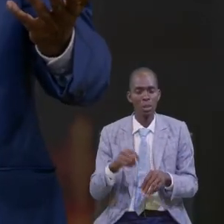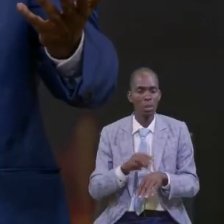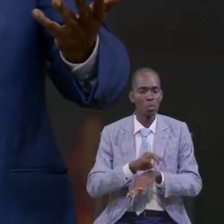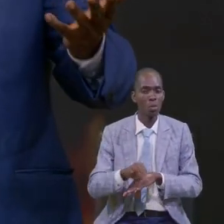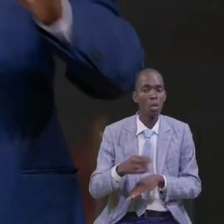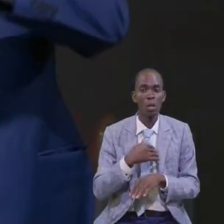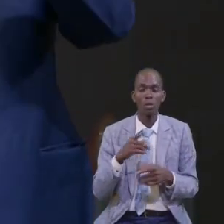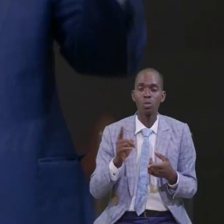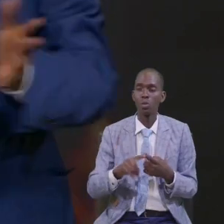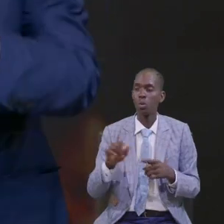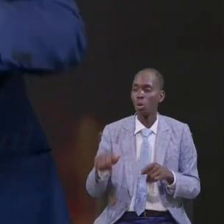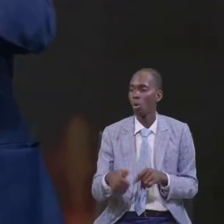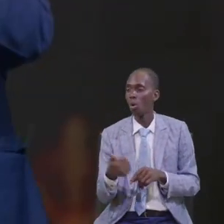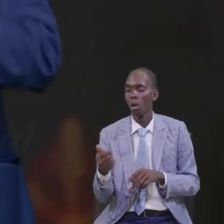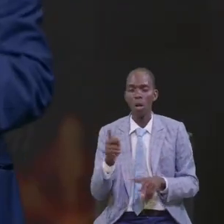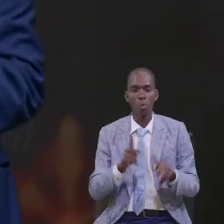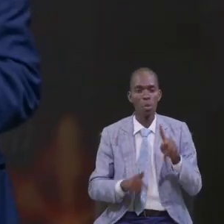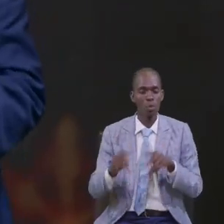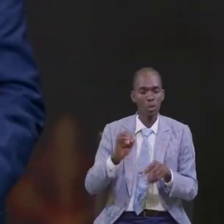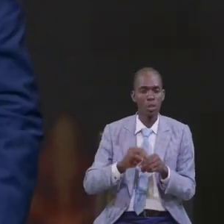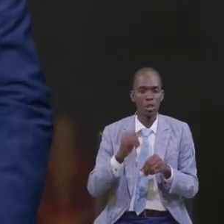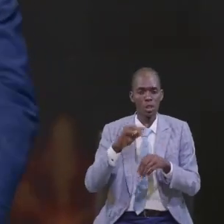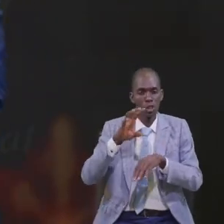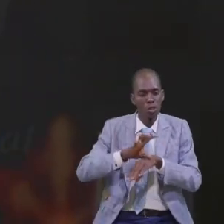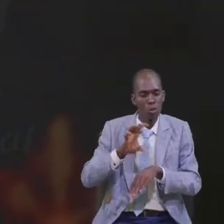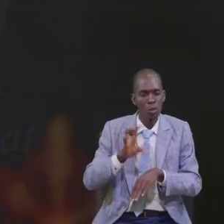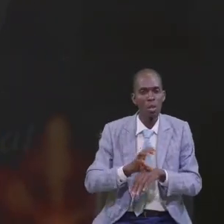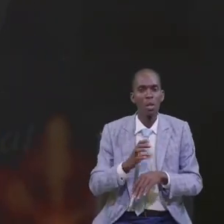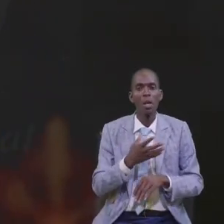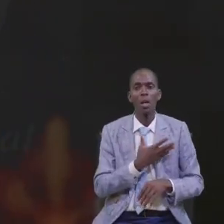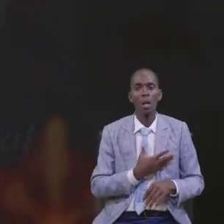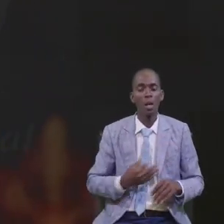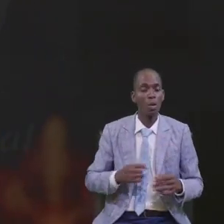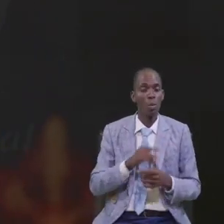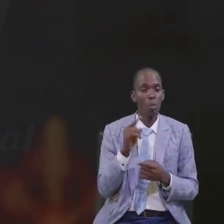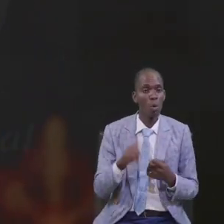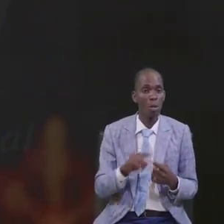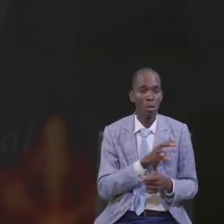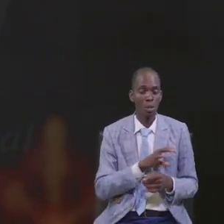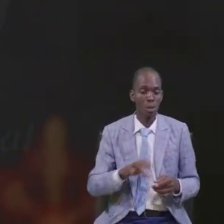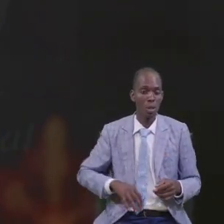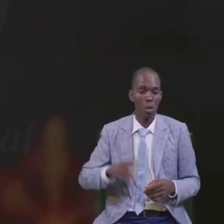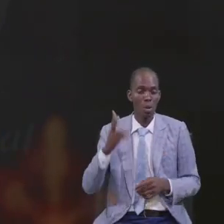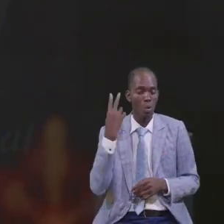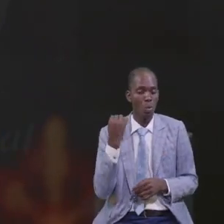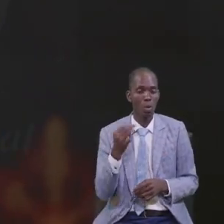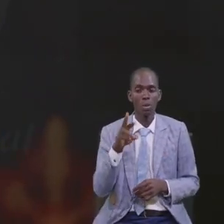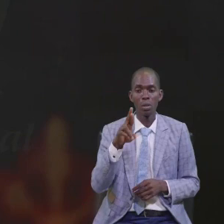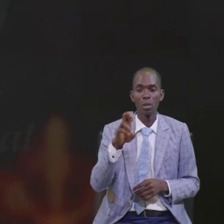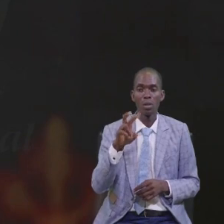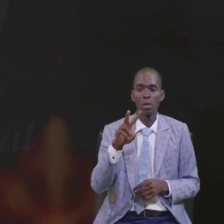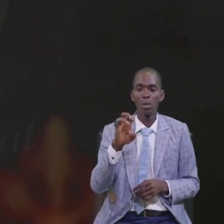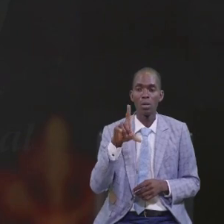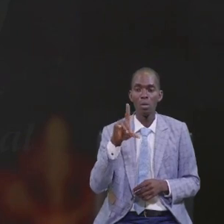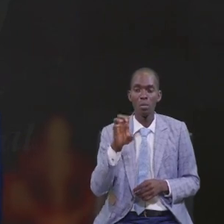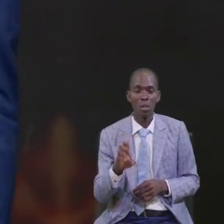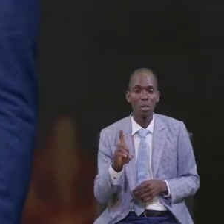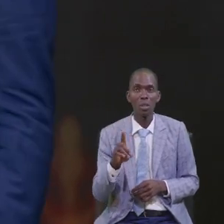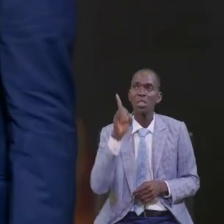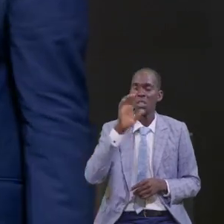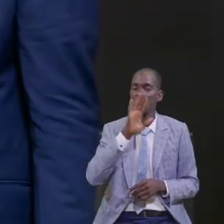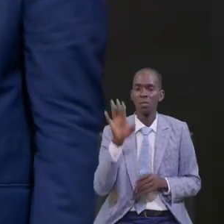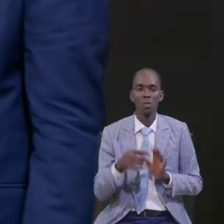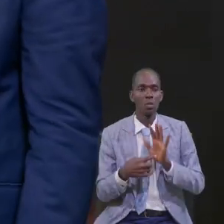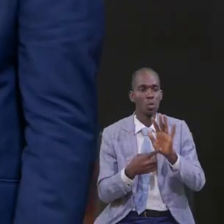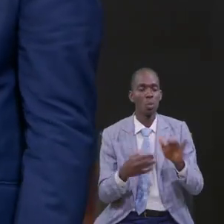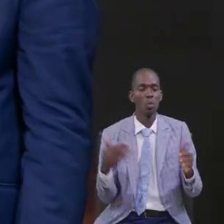corporate bodies in the church. When he was reviled, he reviled not again. They do